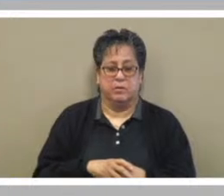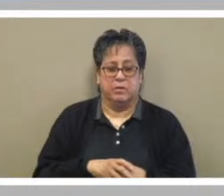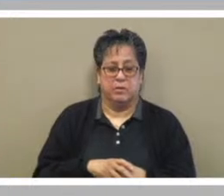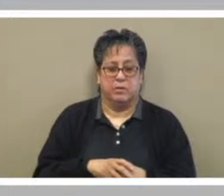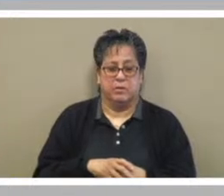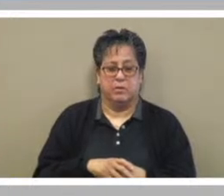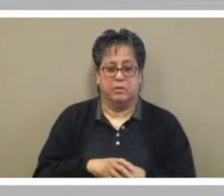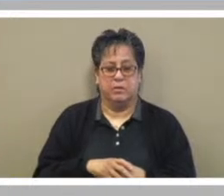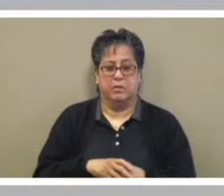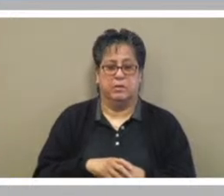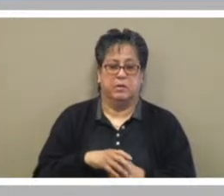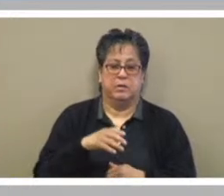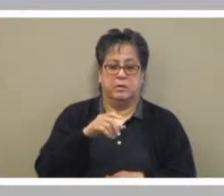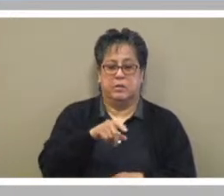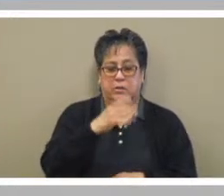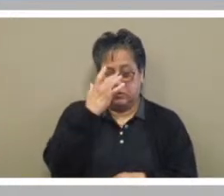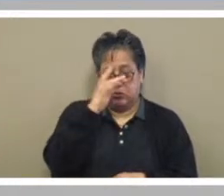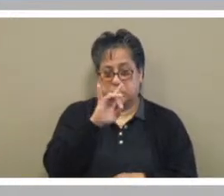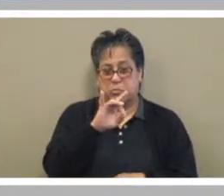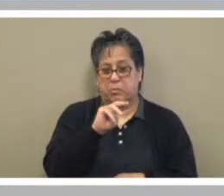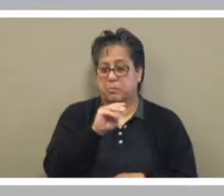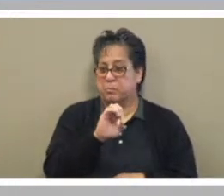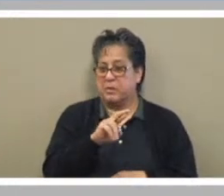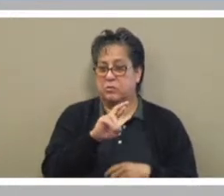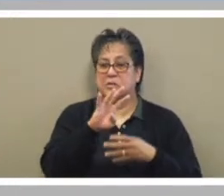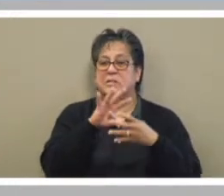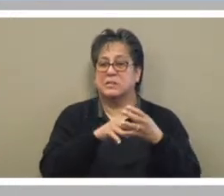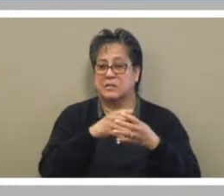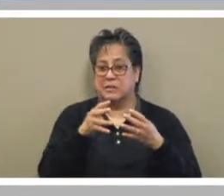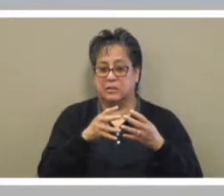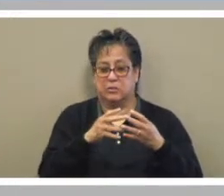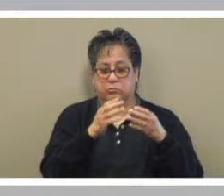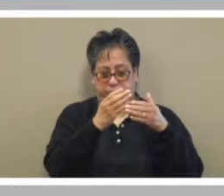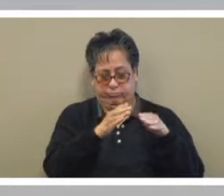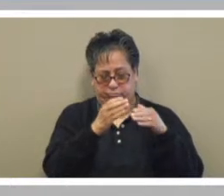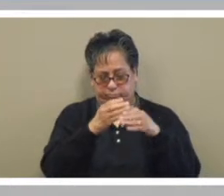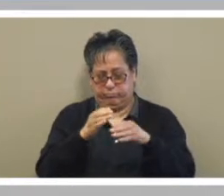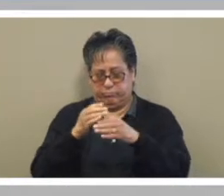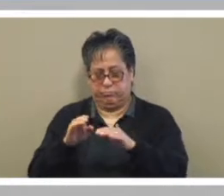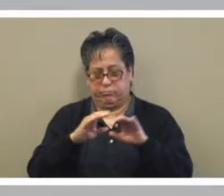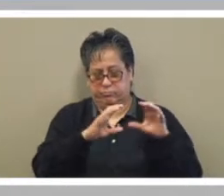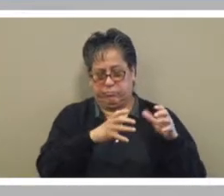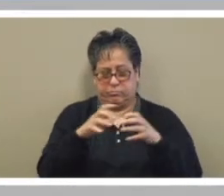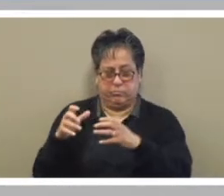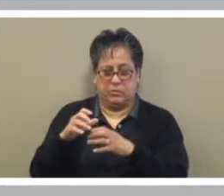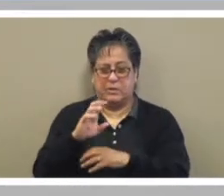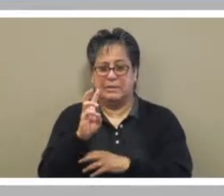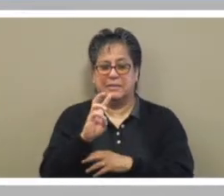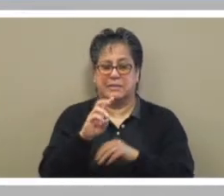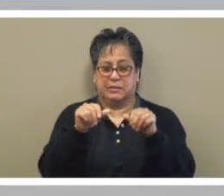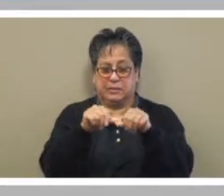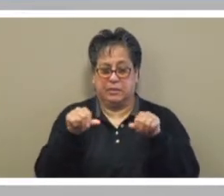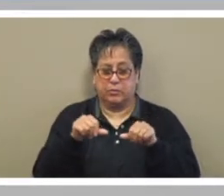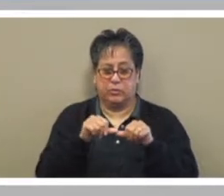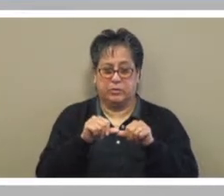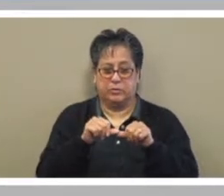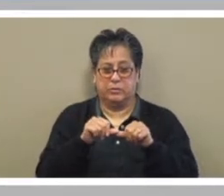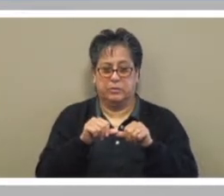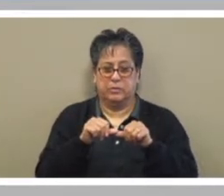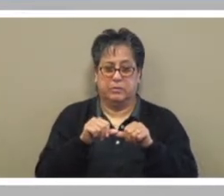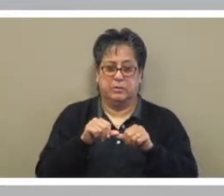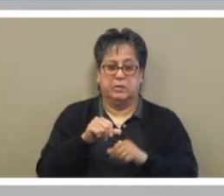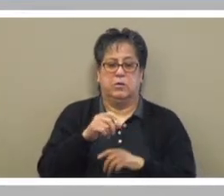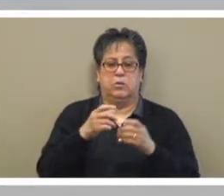This is our smart meter deployment schedule. We divided our service territory into six areas. As you can see,